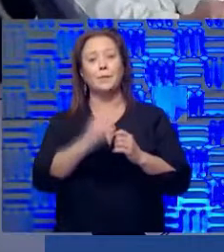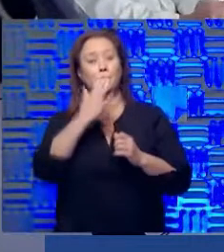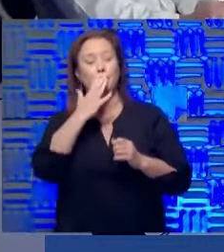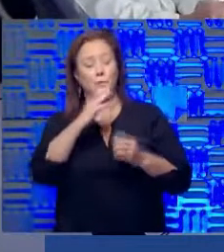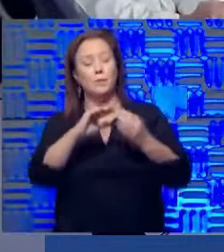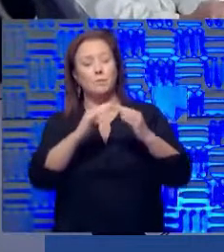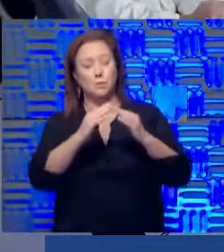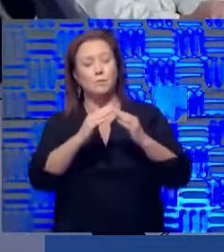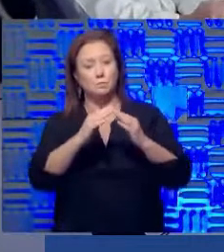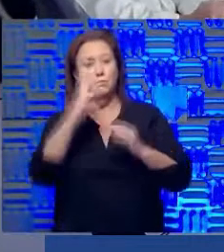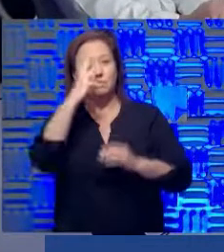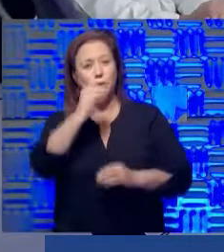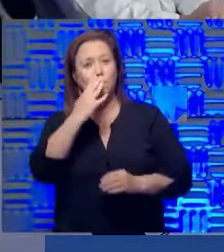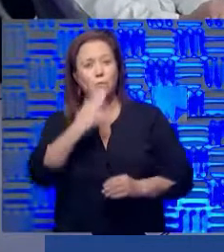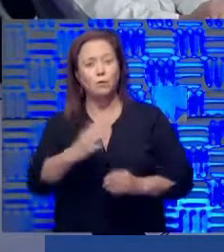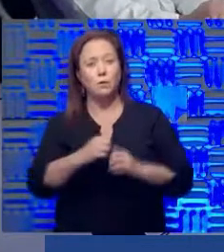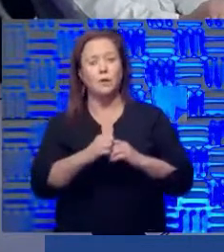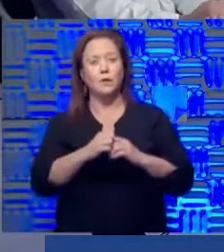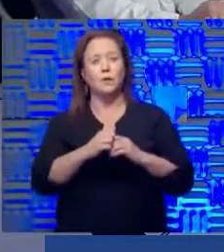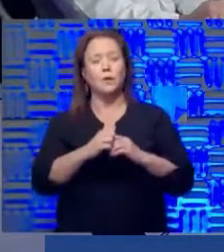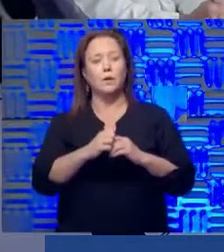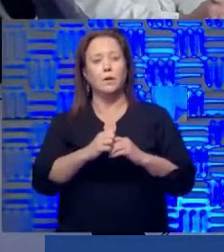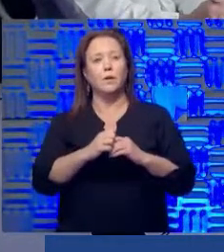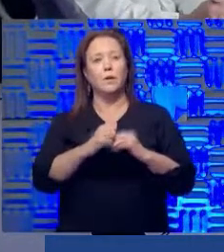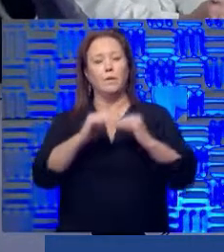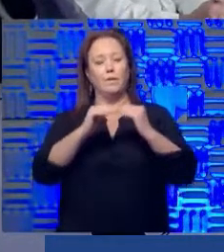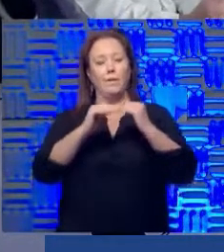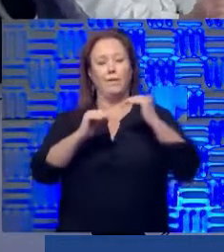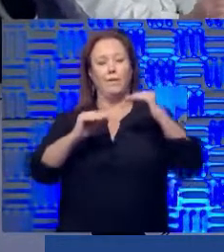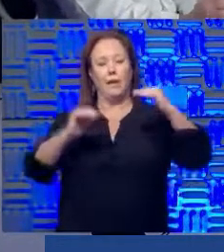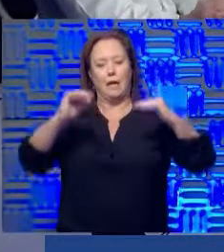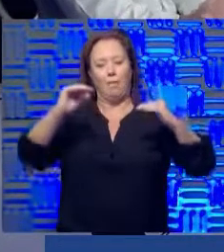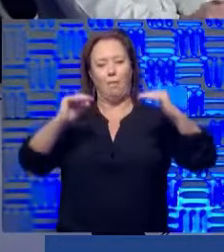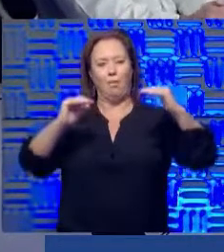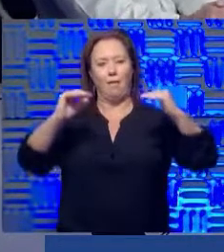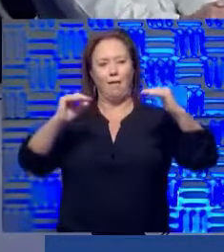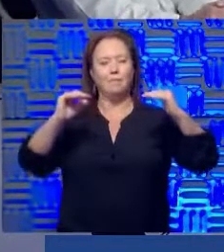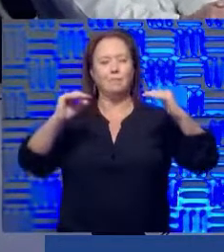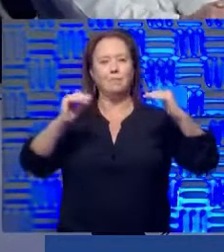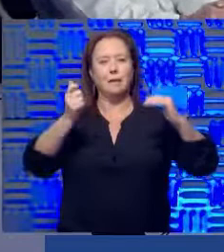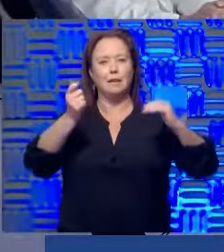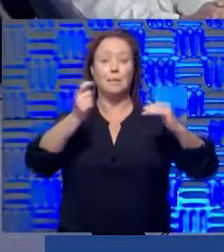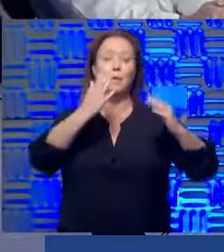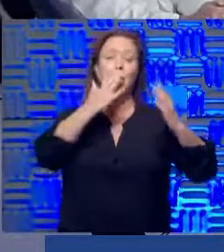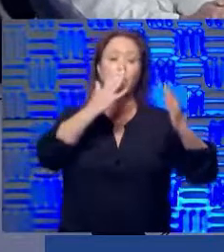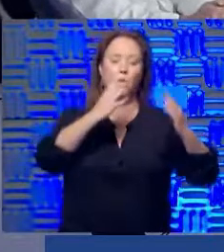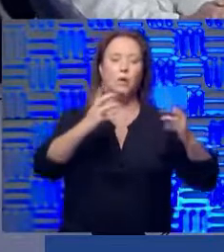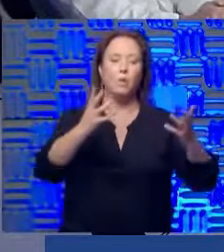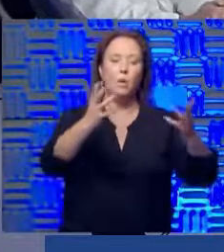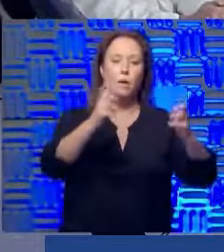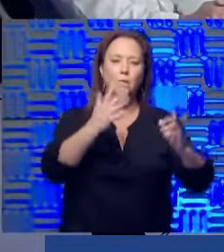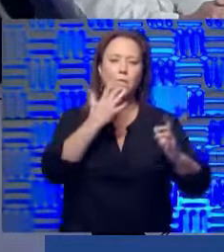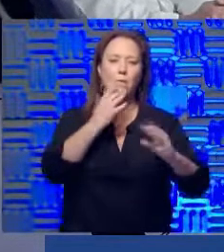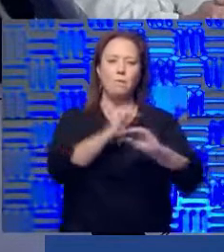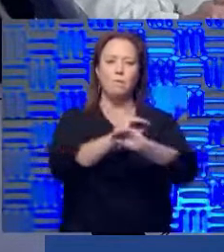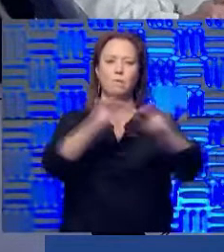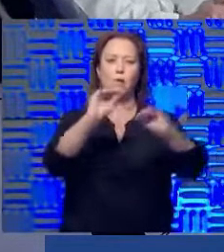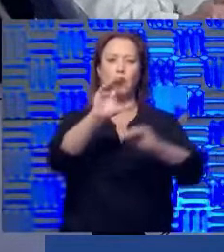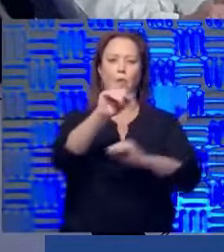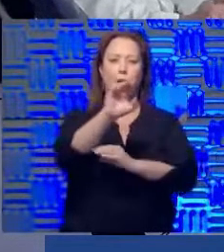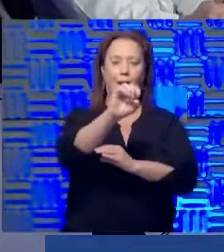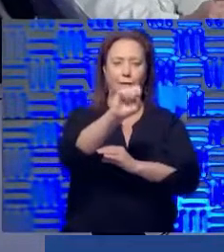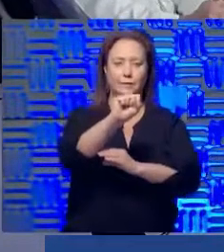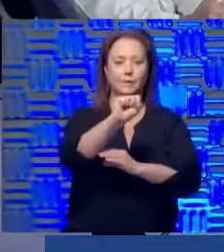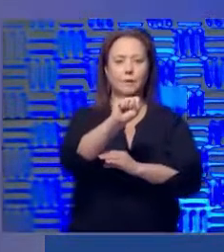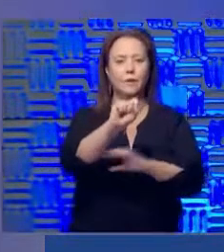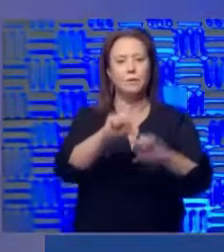Stites. We have kind of reached an equilibrium, thankfully. I mean, we would like to see no cases, but certainly